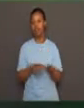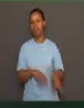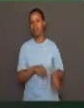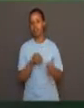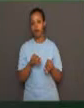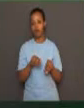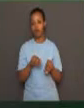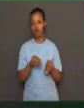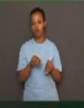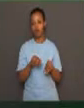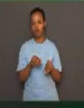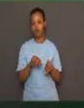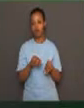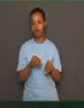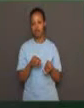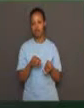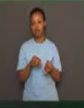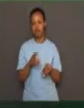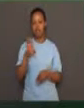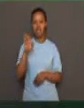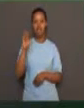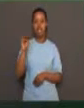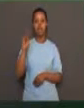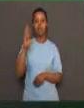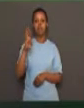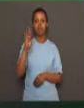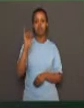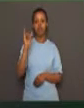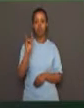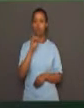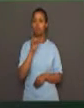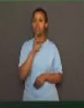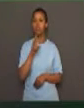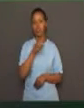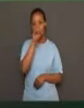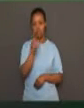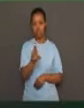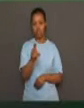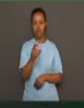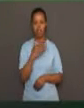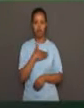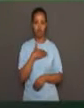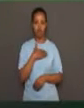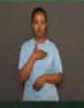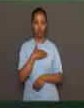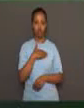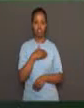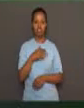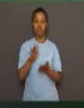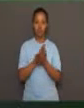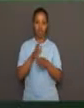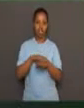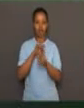Students, what is an embryo? Please write your answer on a piece